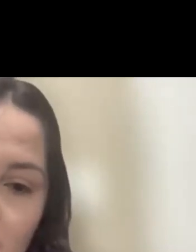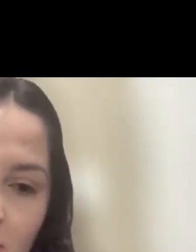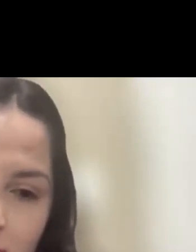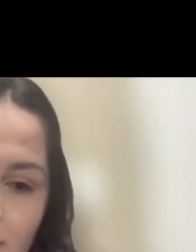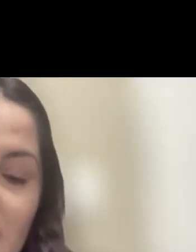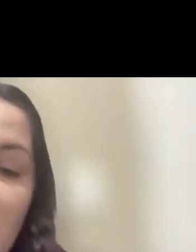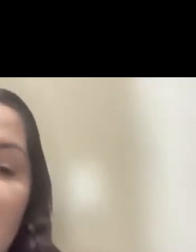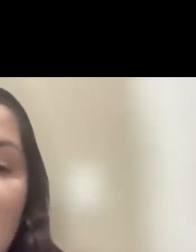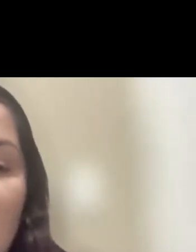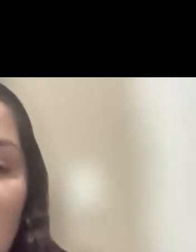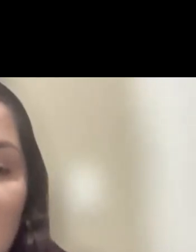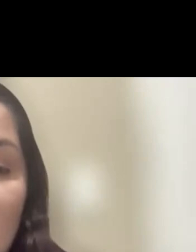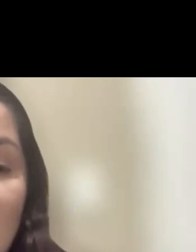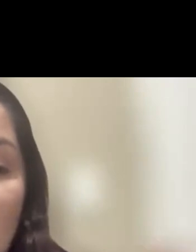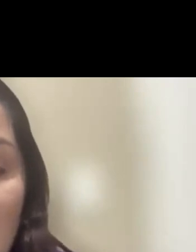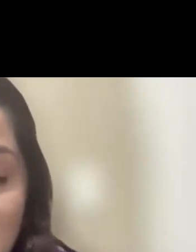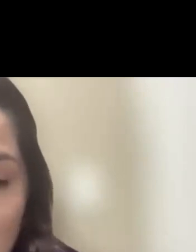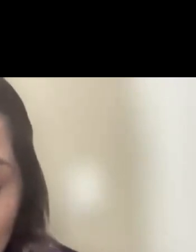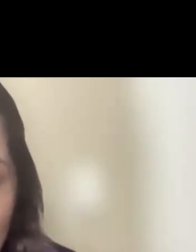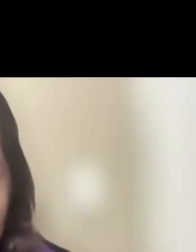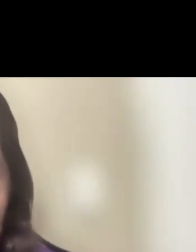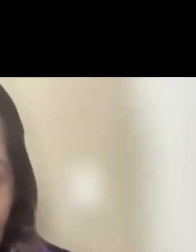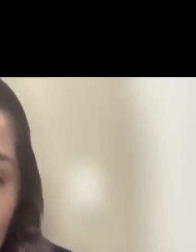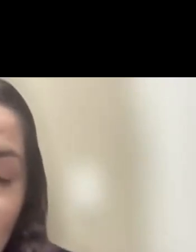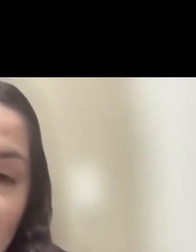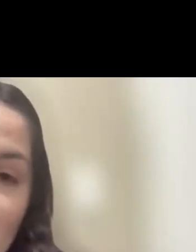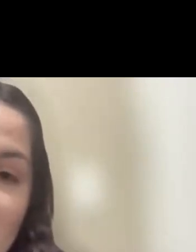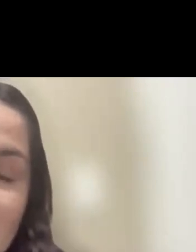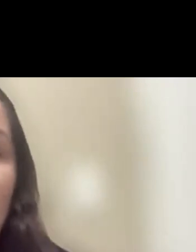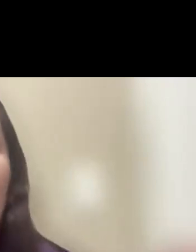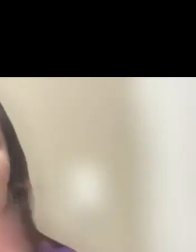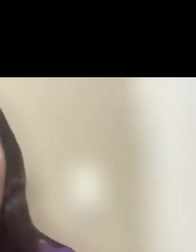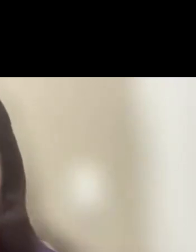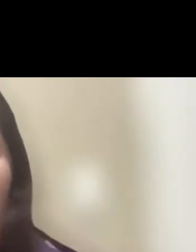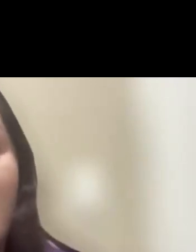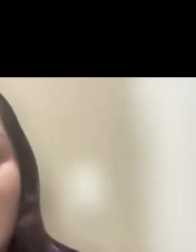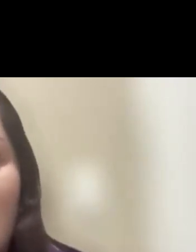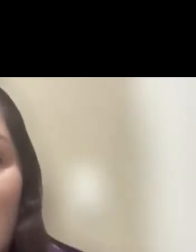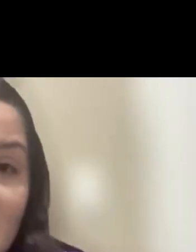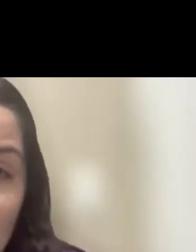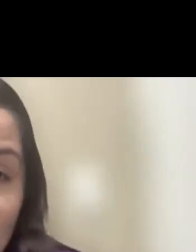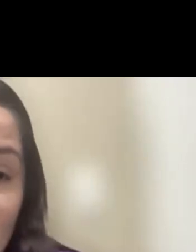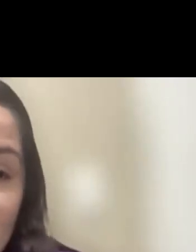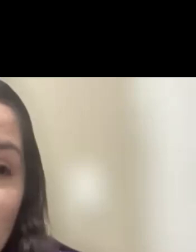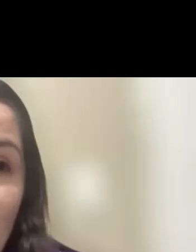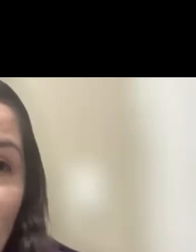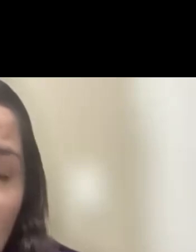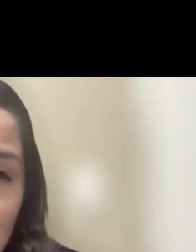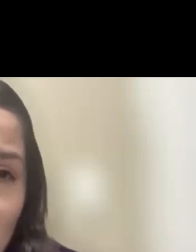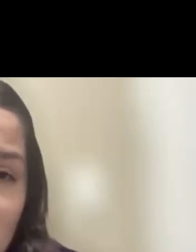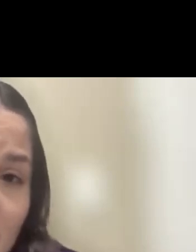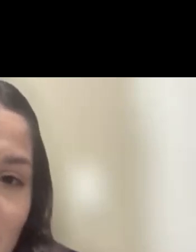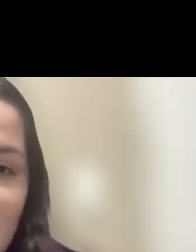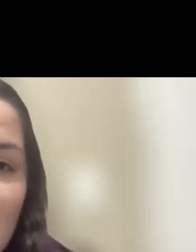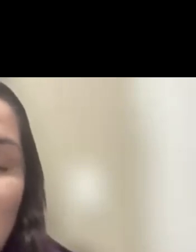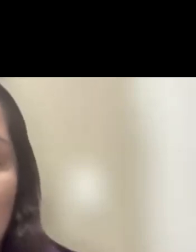opened so many doors for me. From there, I was able to communicate with all the people I needed to get my dad the help. But again, I think about all the